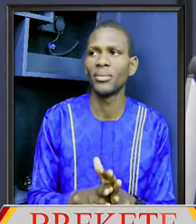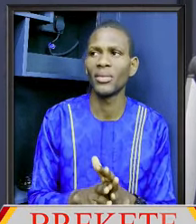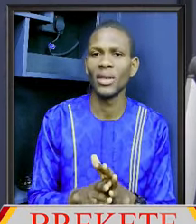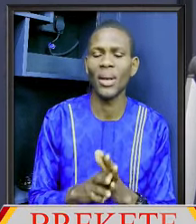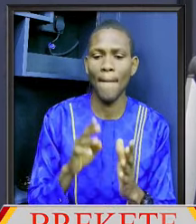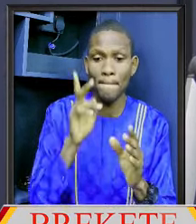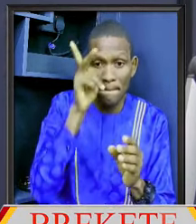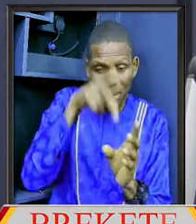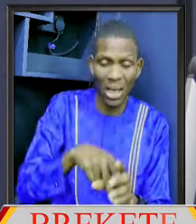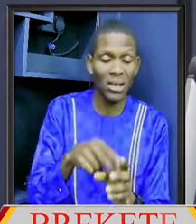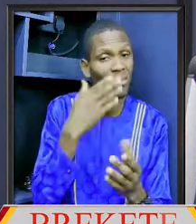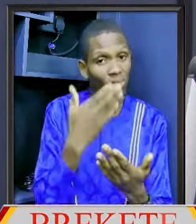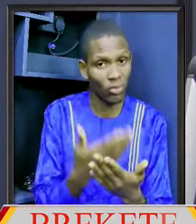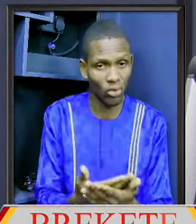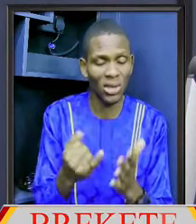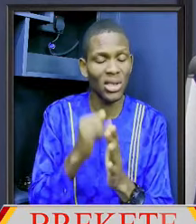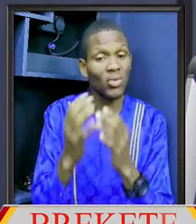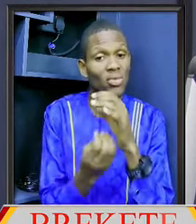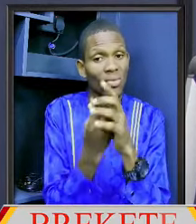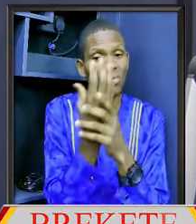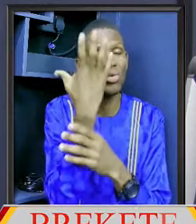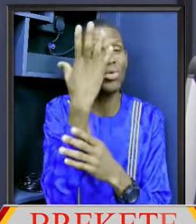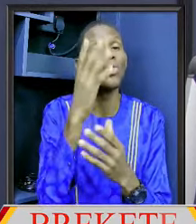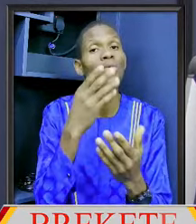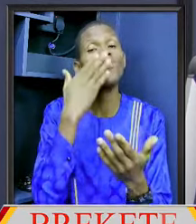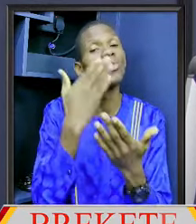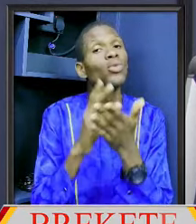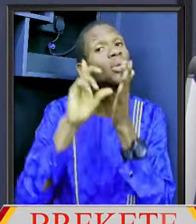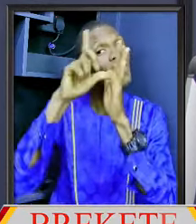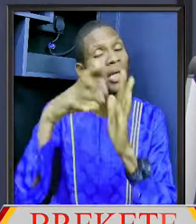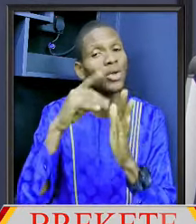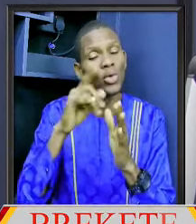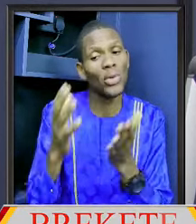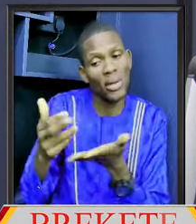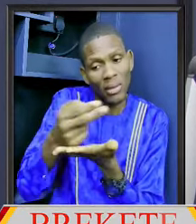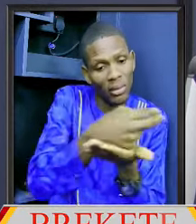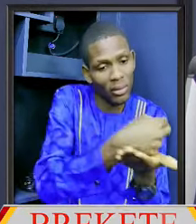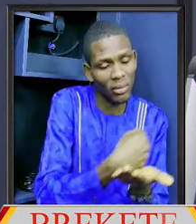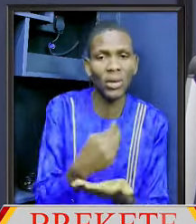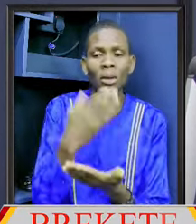Plant good, it shall germinate good, and you shall harvest good.